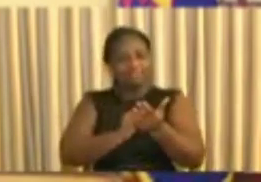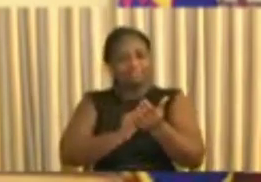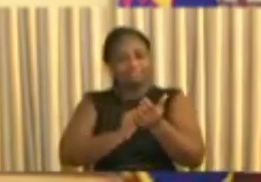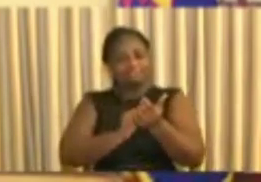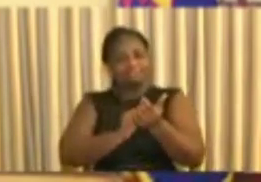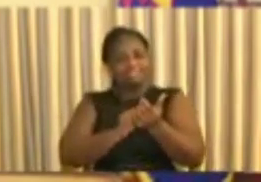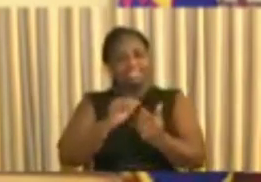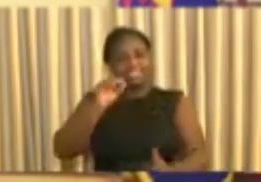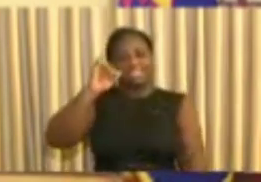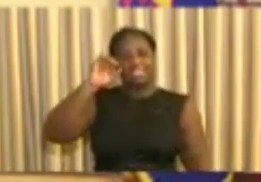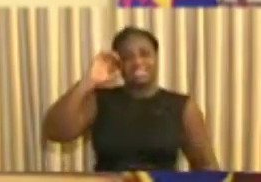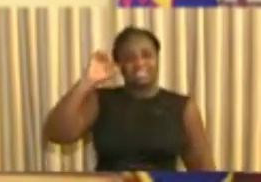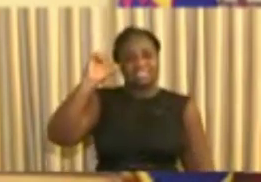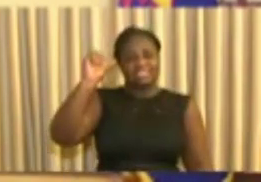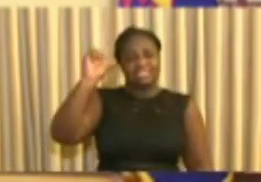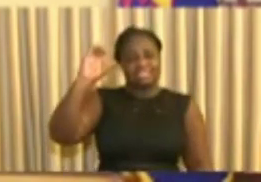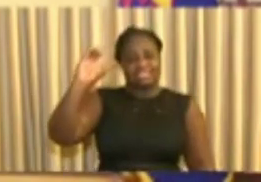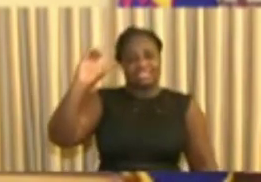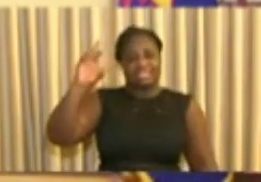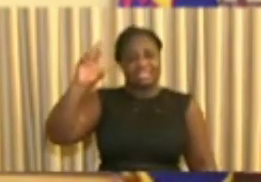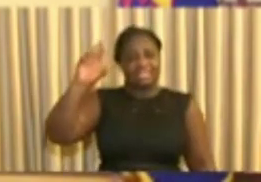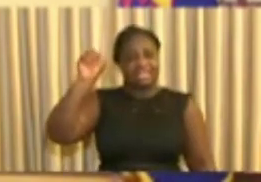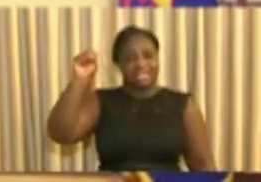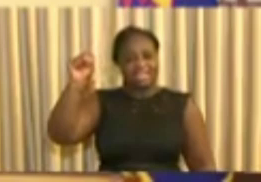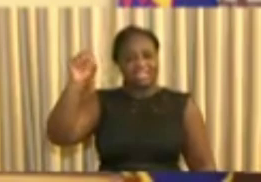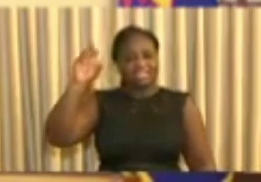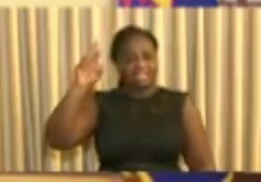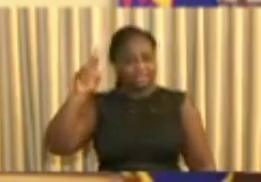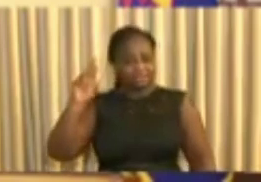Research, CSIR, are now partnering